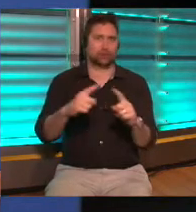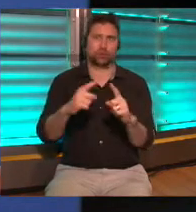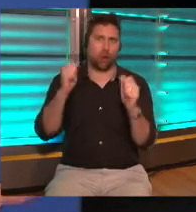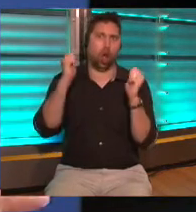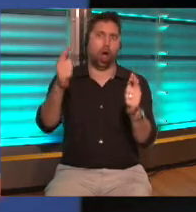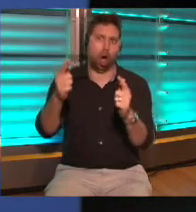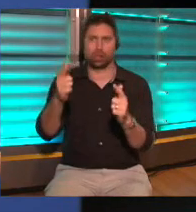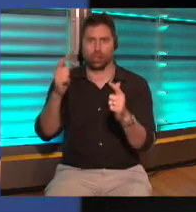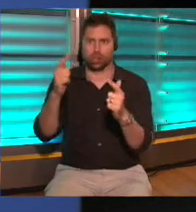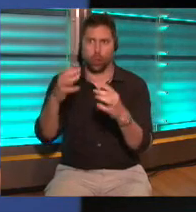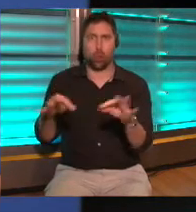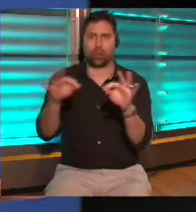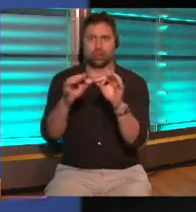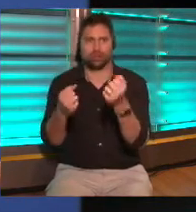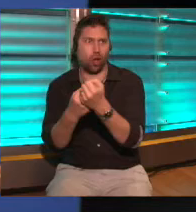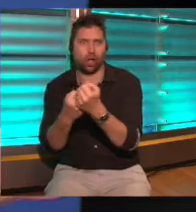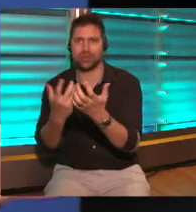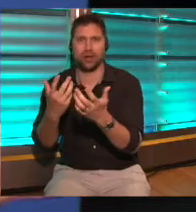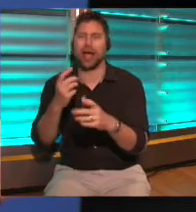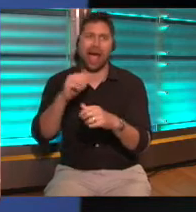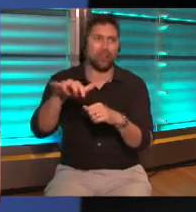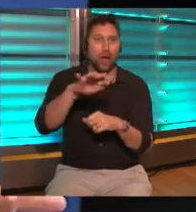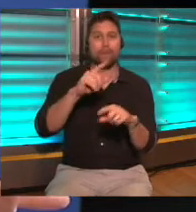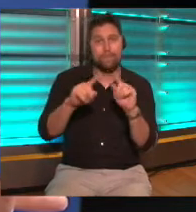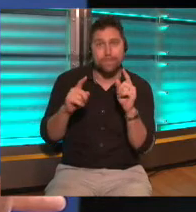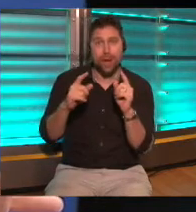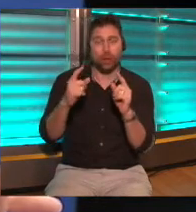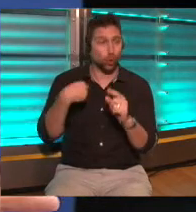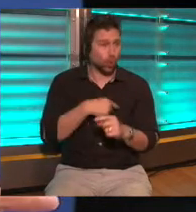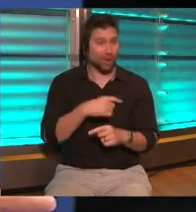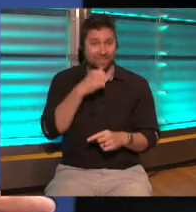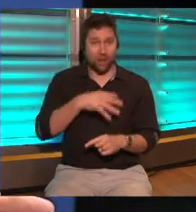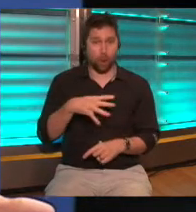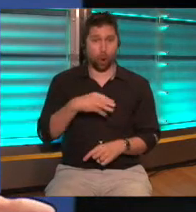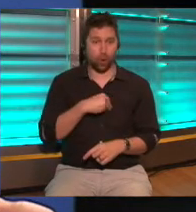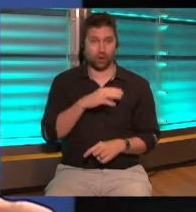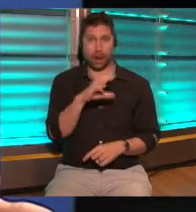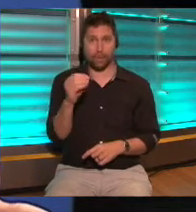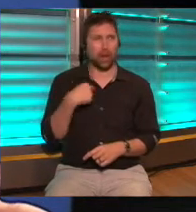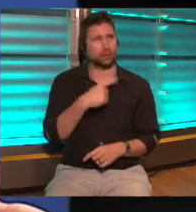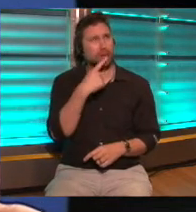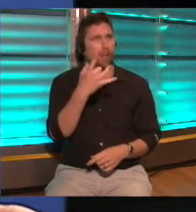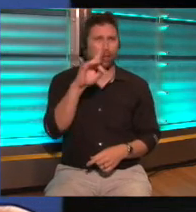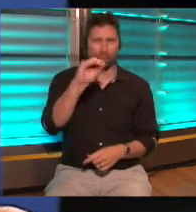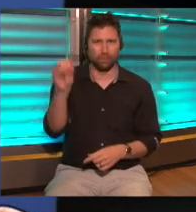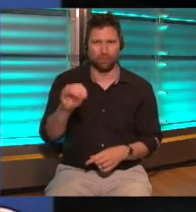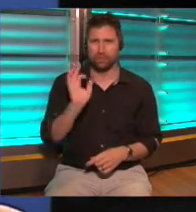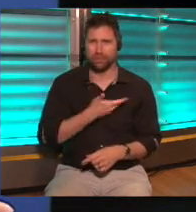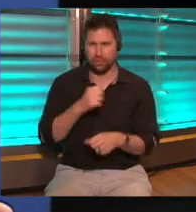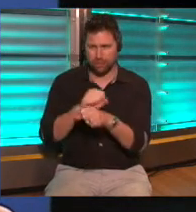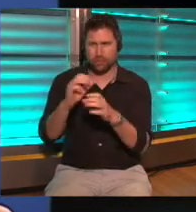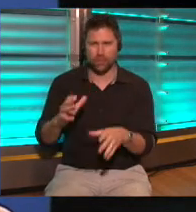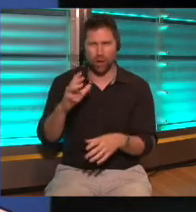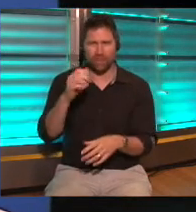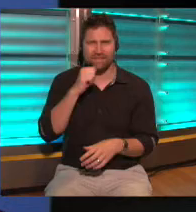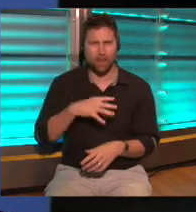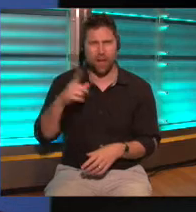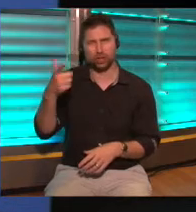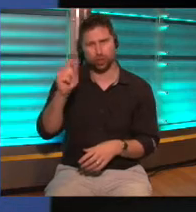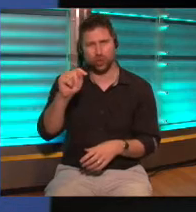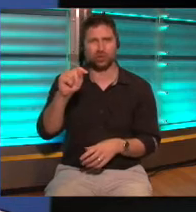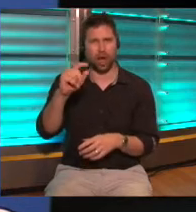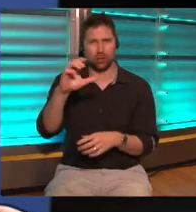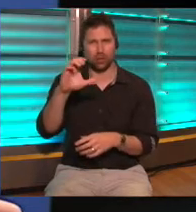cause out there. So as a company, like I said, we are a female-owned company. I would probably say 80% of our employees are female at Georgetown Cupcake.